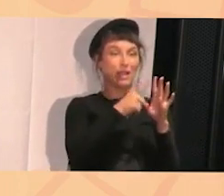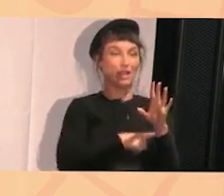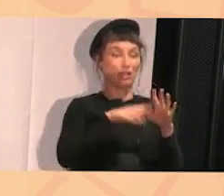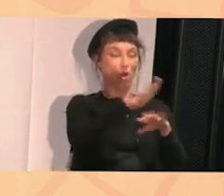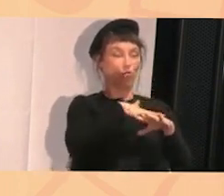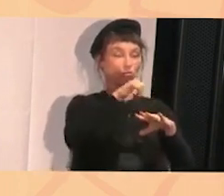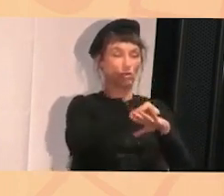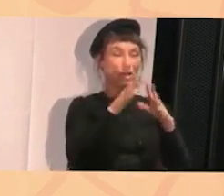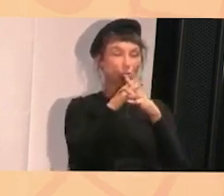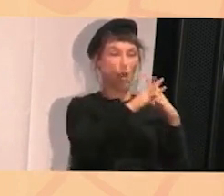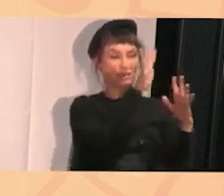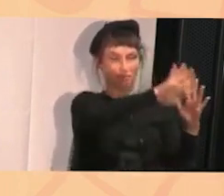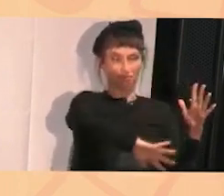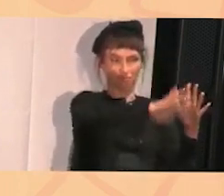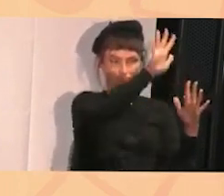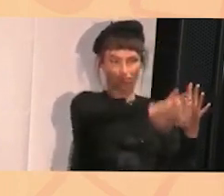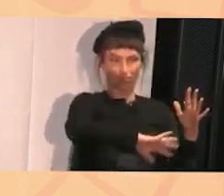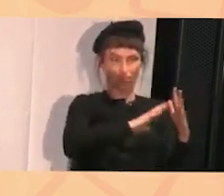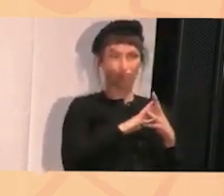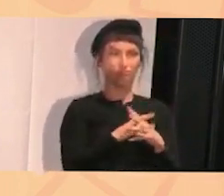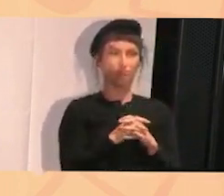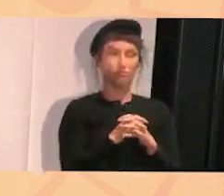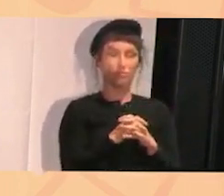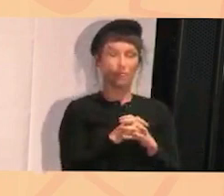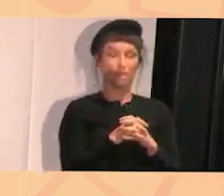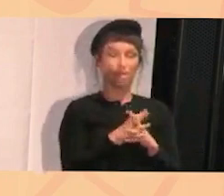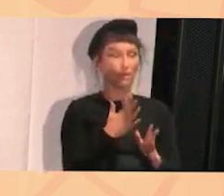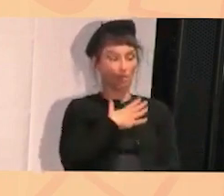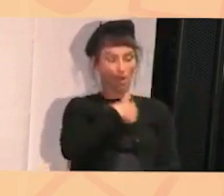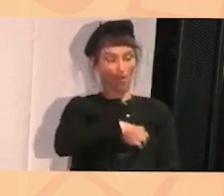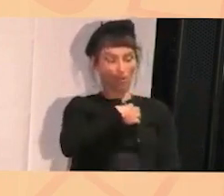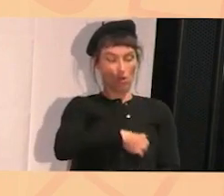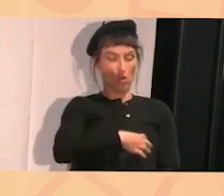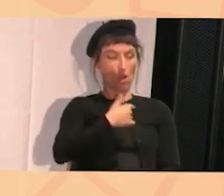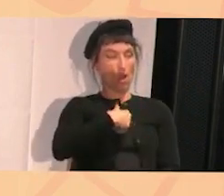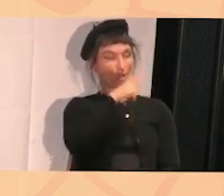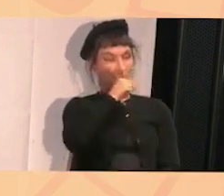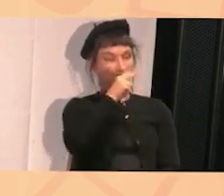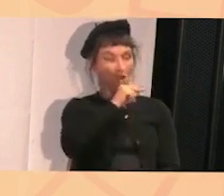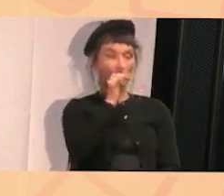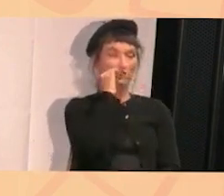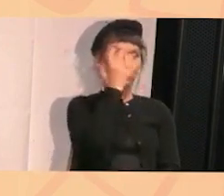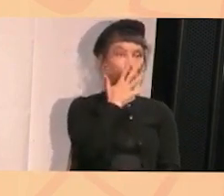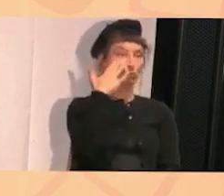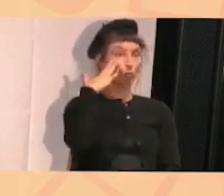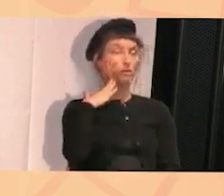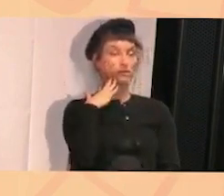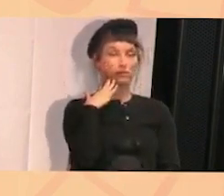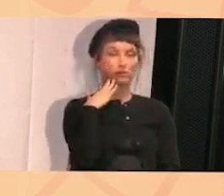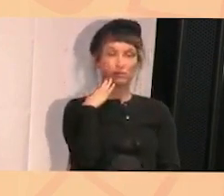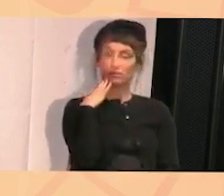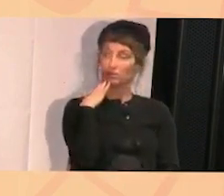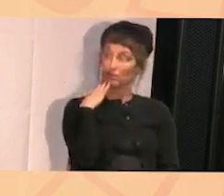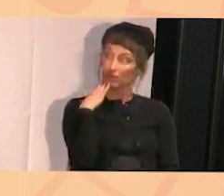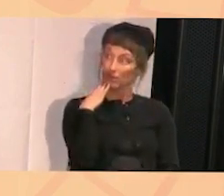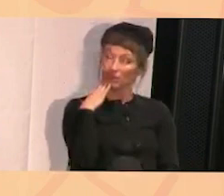So yeah, my role here today actually is I am a young Indigenous woman,